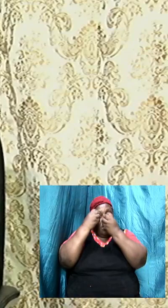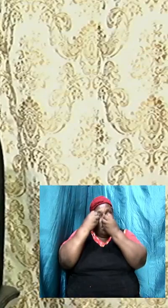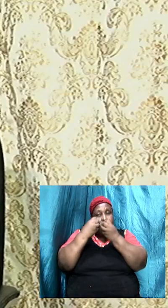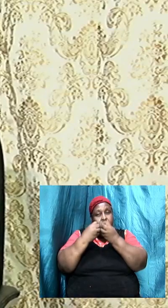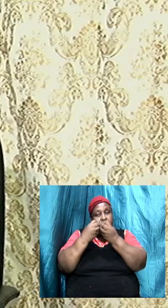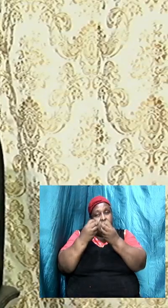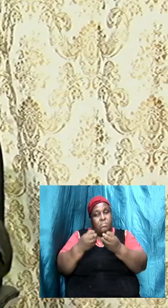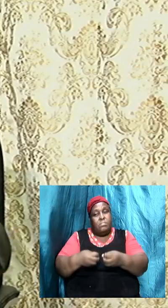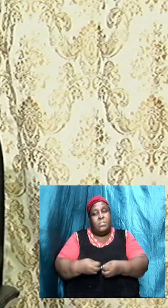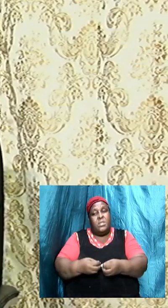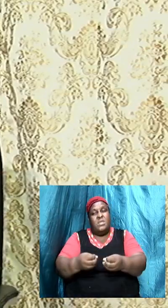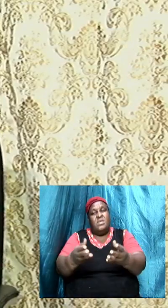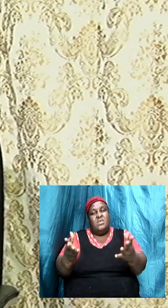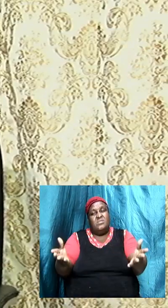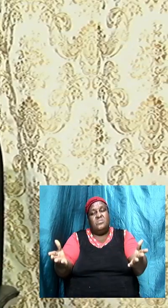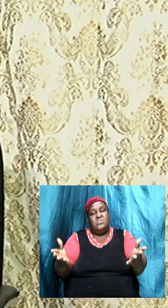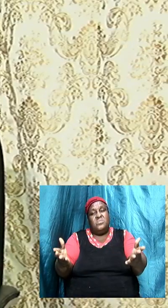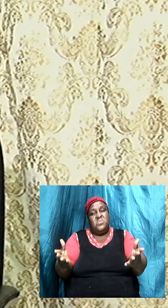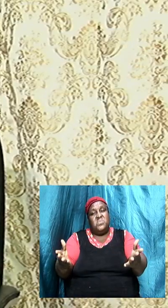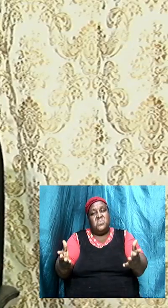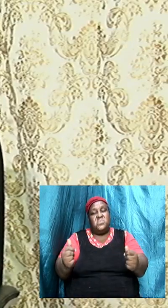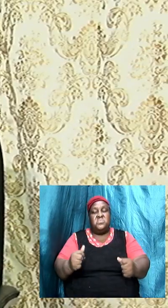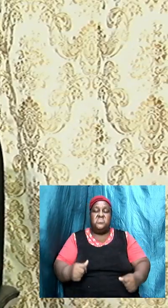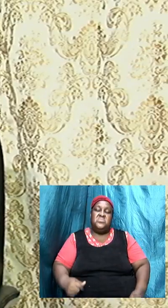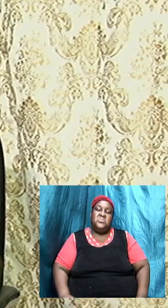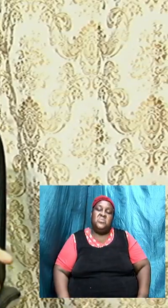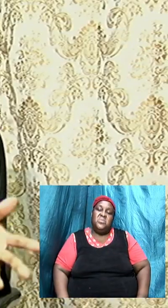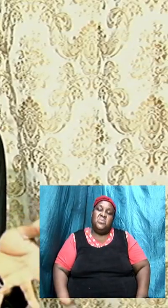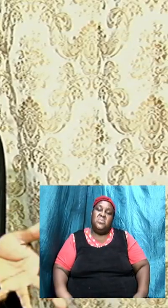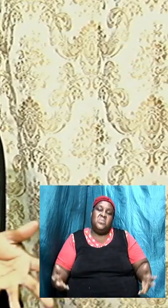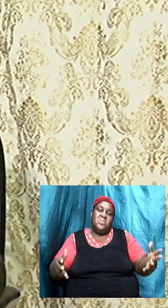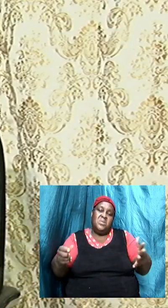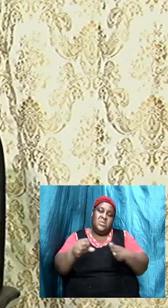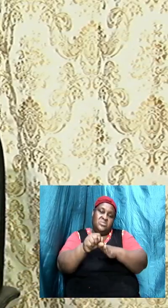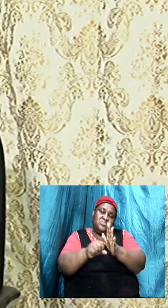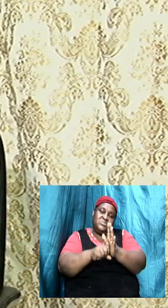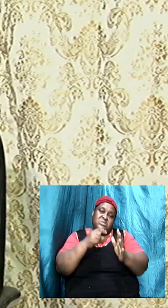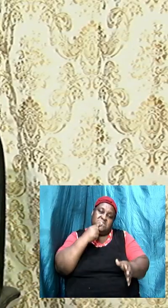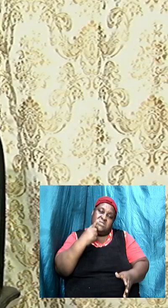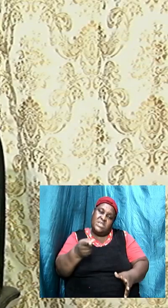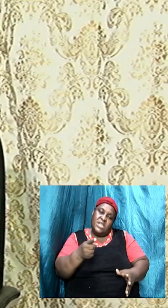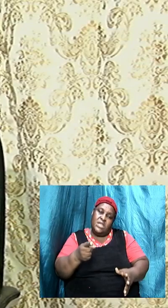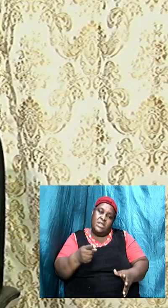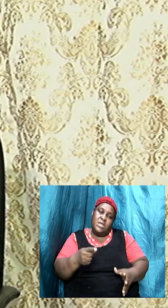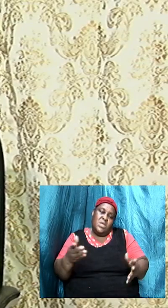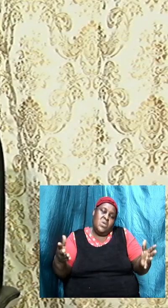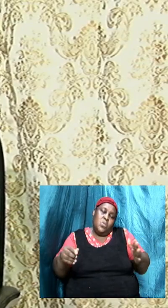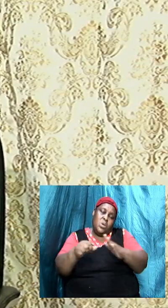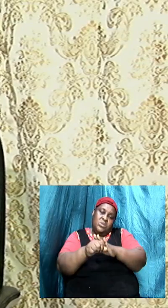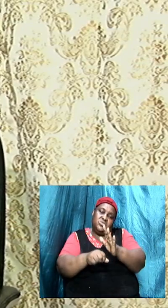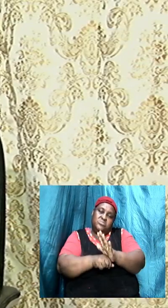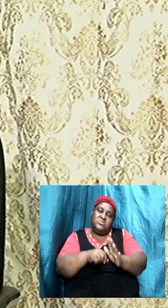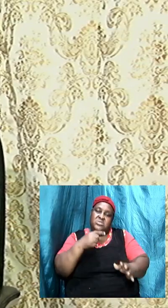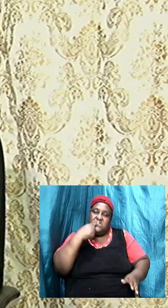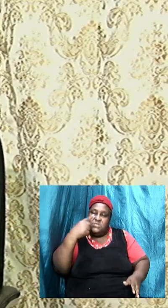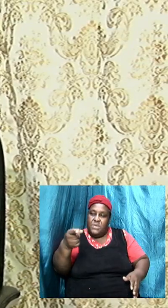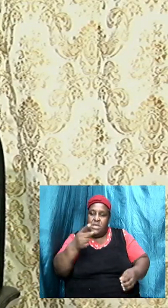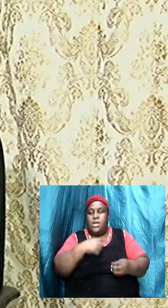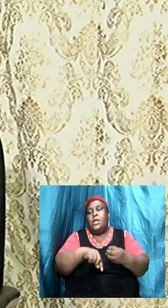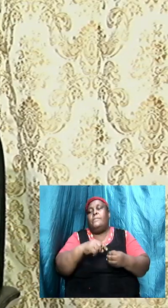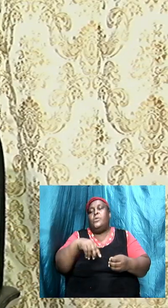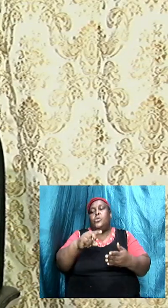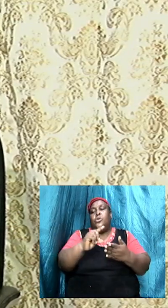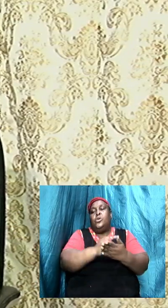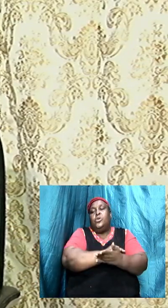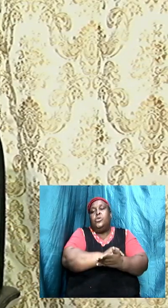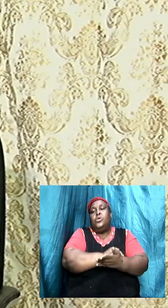know, so that we can get down now into, you know, what the scripture is saying and what the scripture is talking about doctrine. And if you go